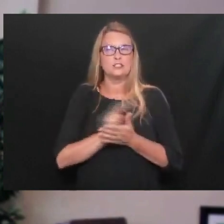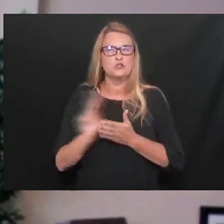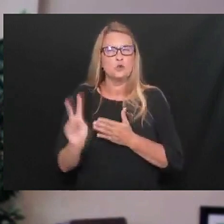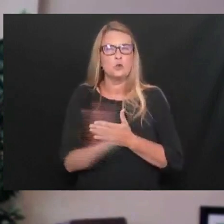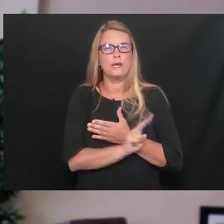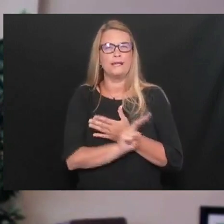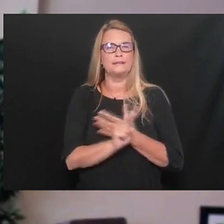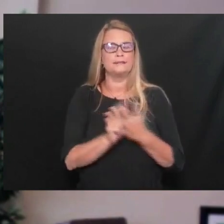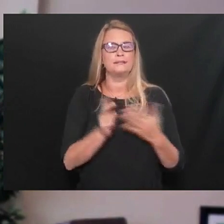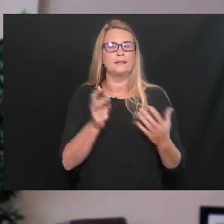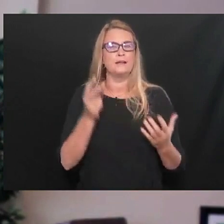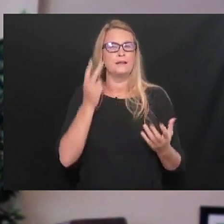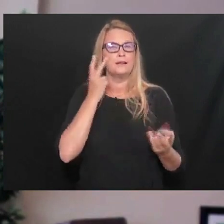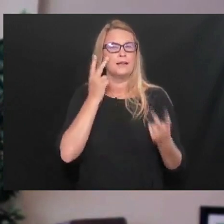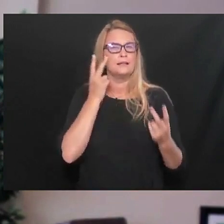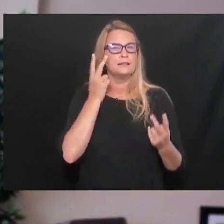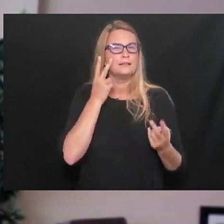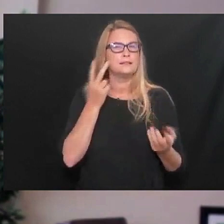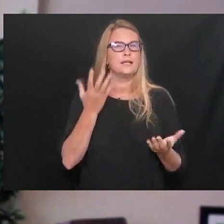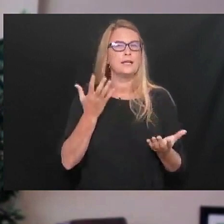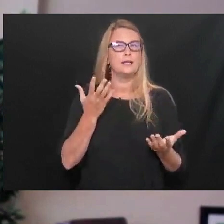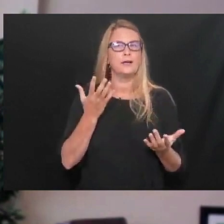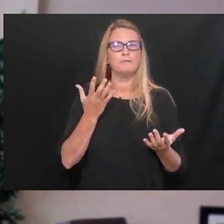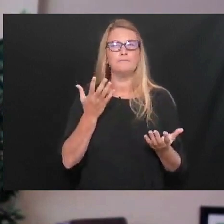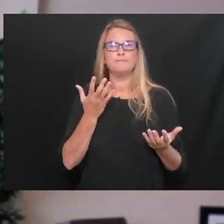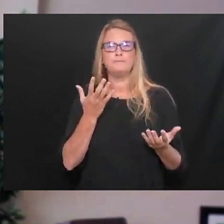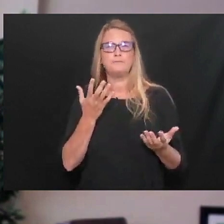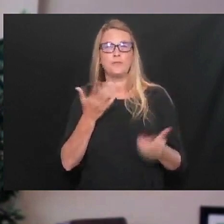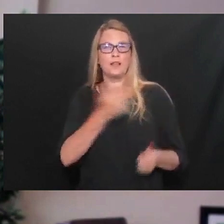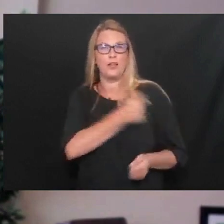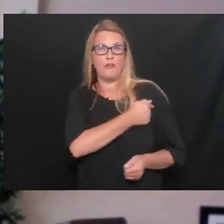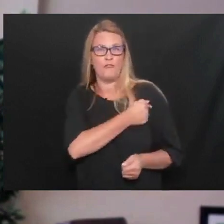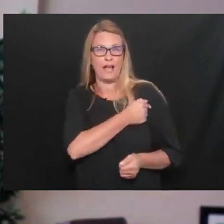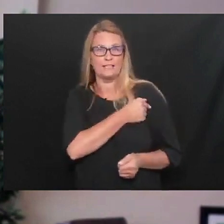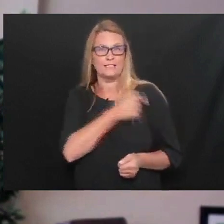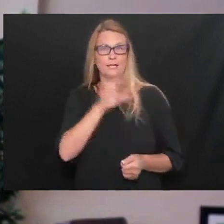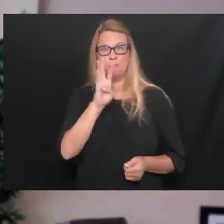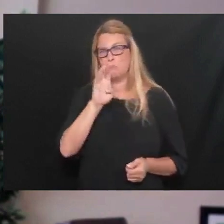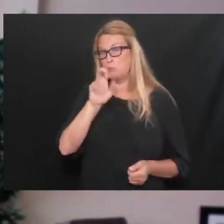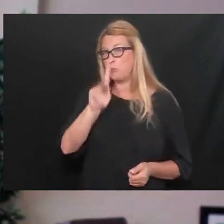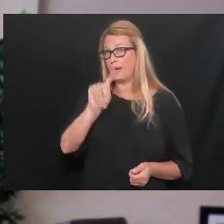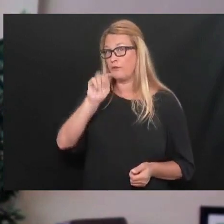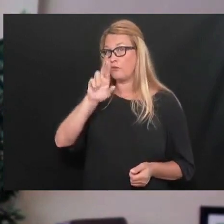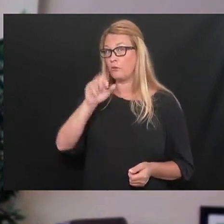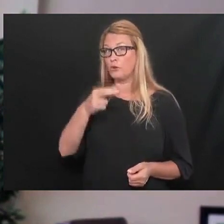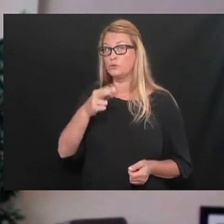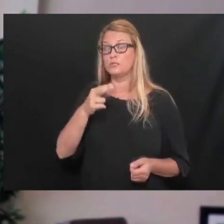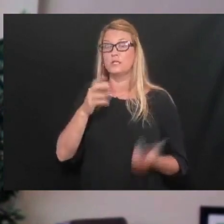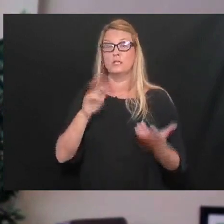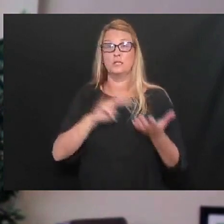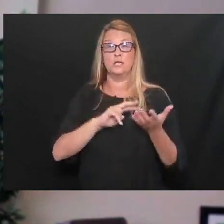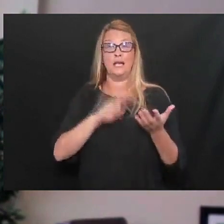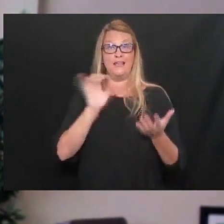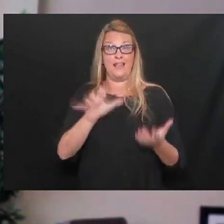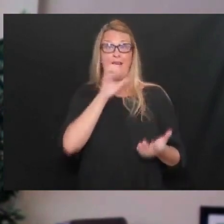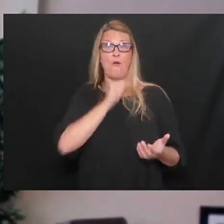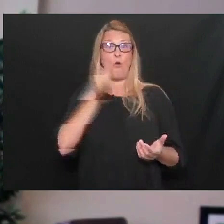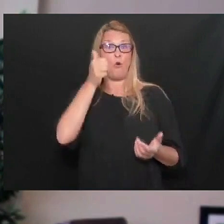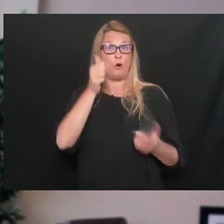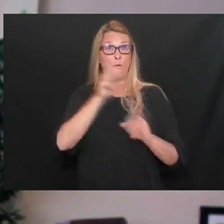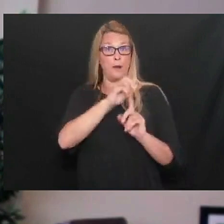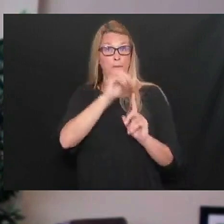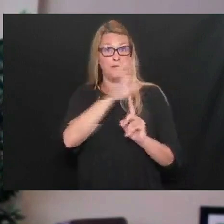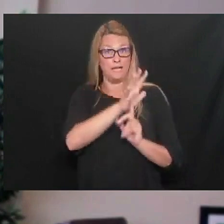after that, they started to see those vaccine breakthroughs in that older population that had other